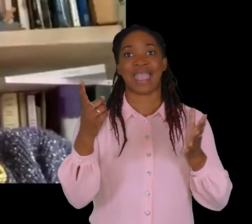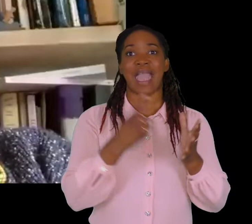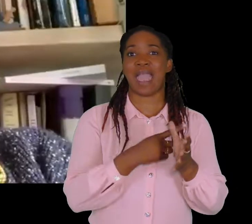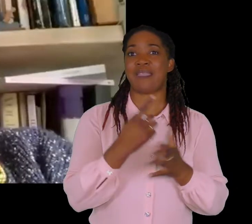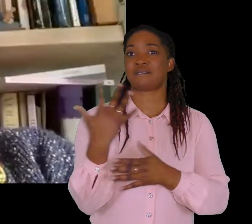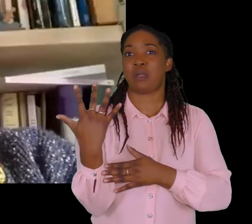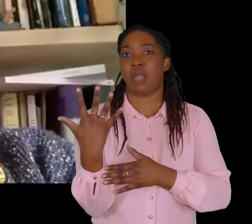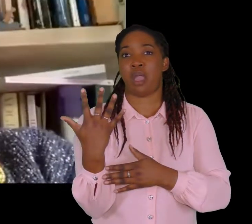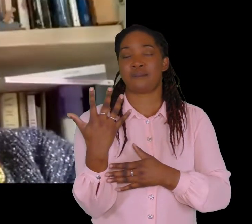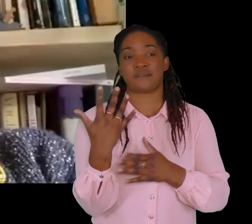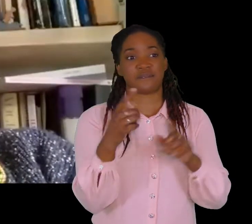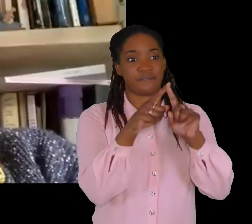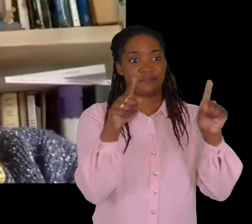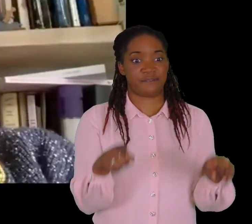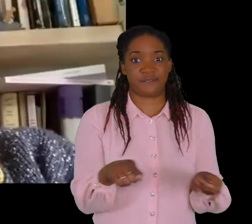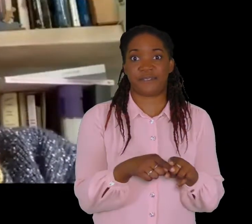A5